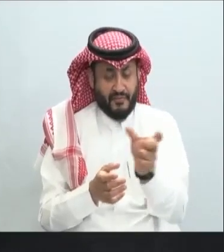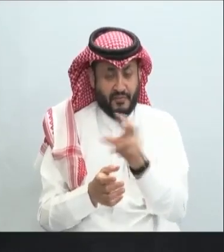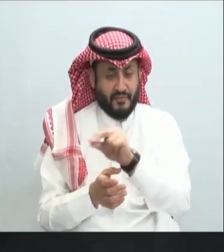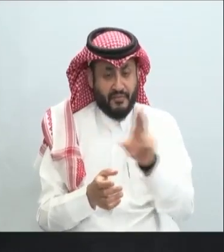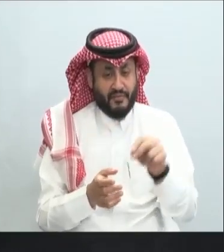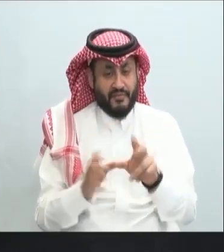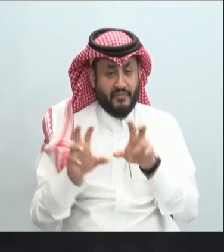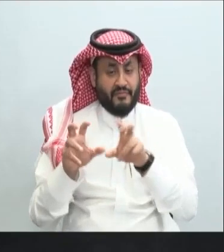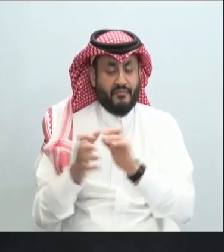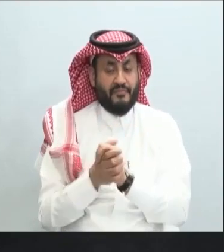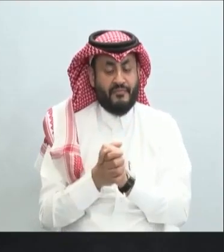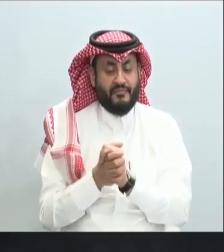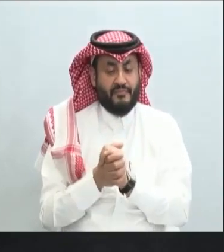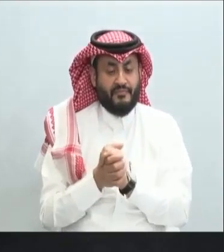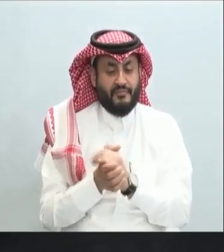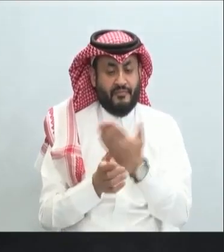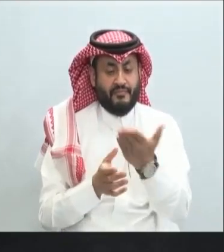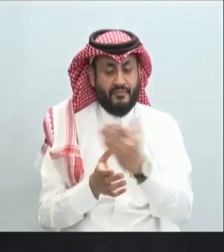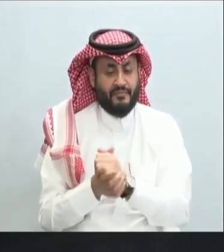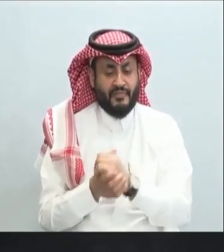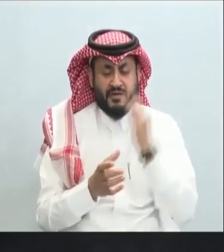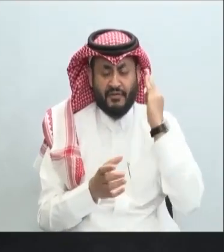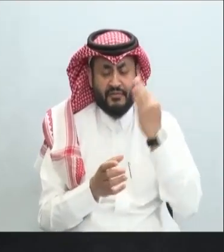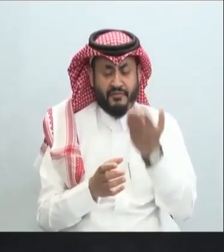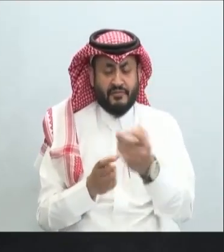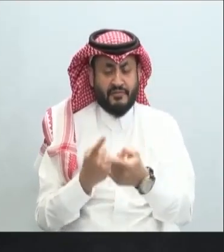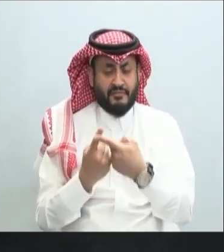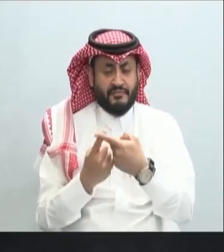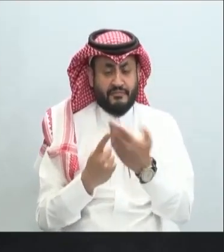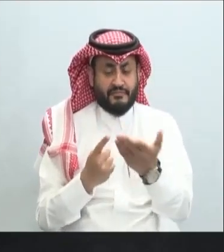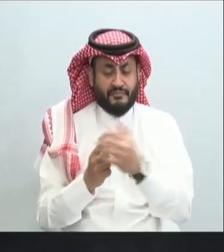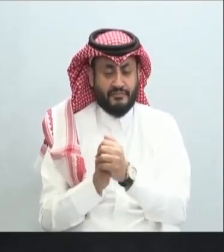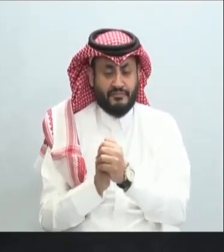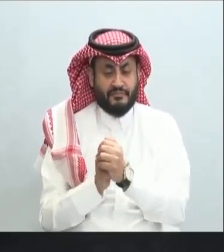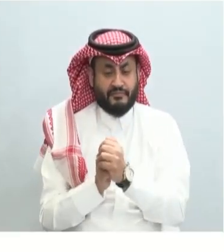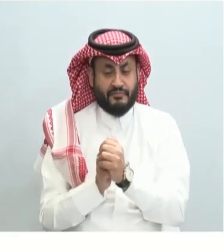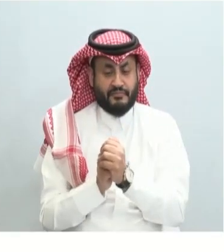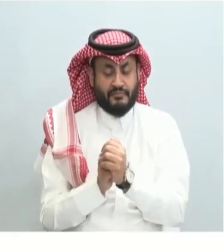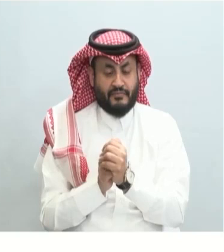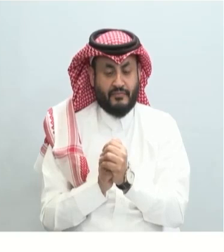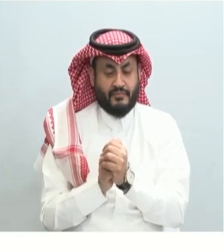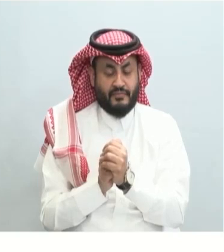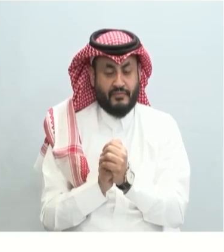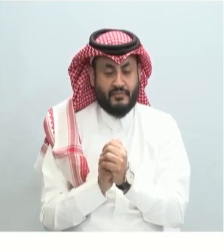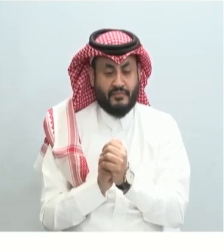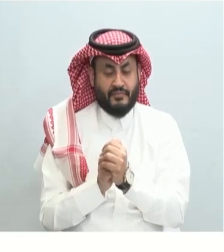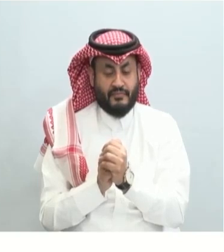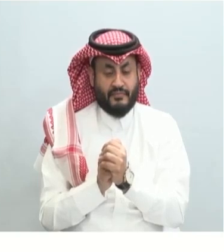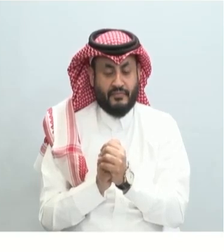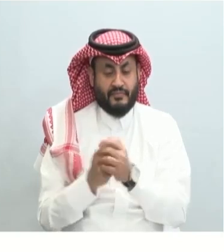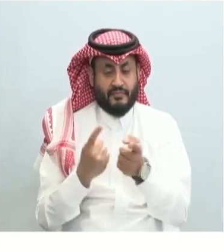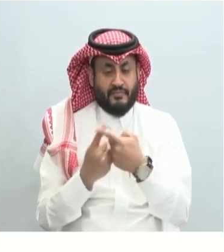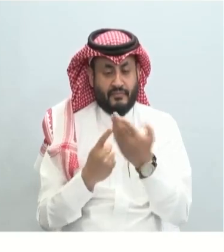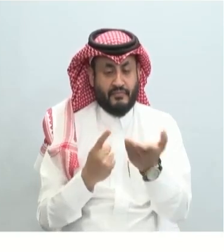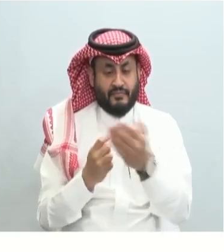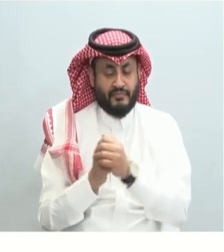with these letters. So here, let's listen to the first word that with this letter. So the first